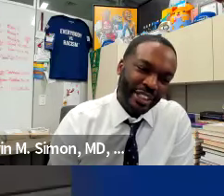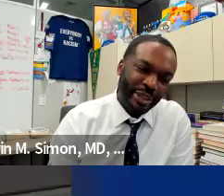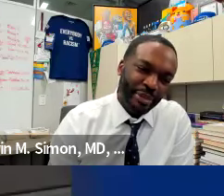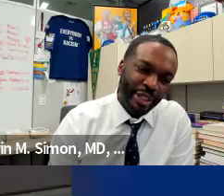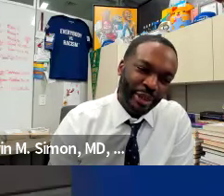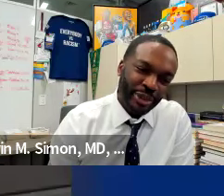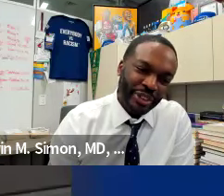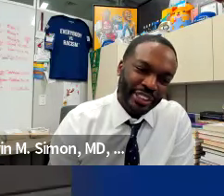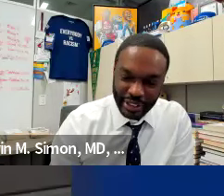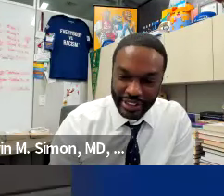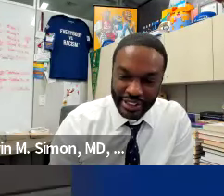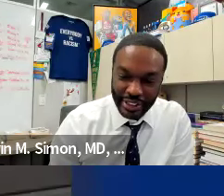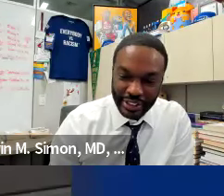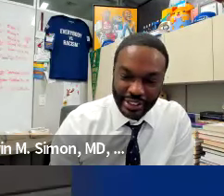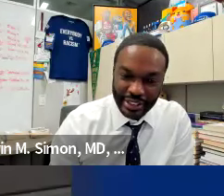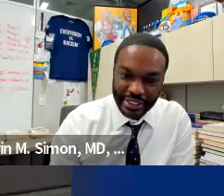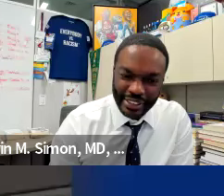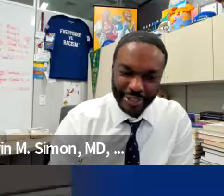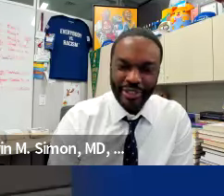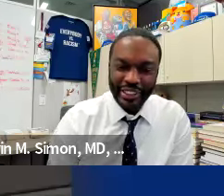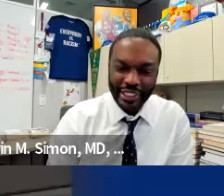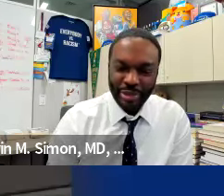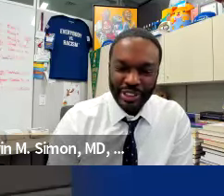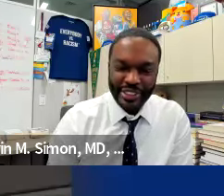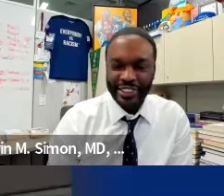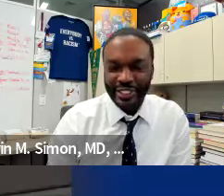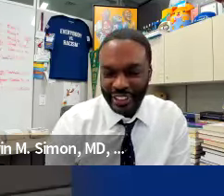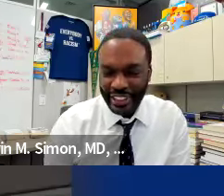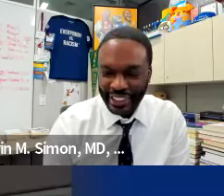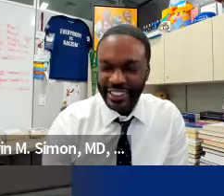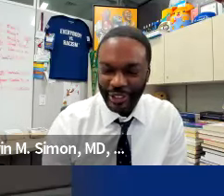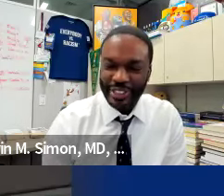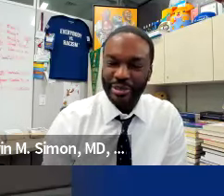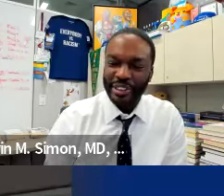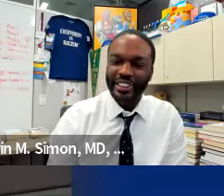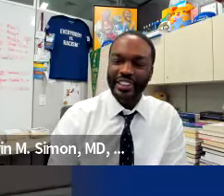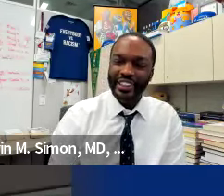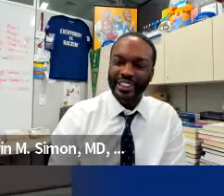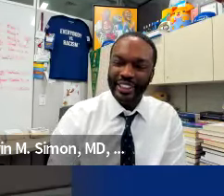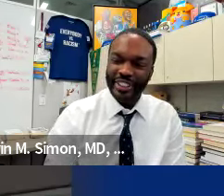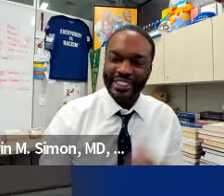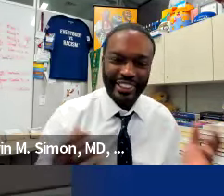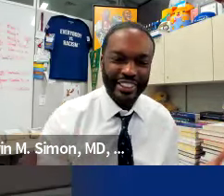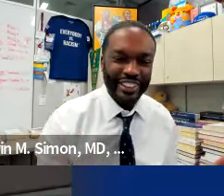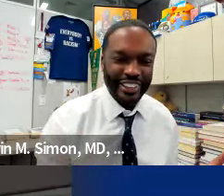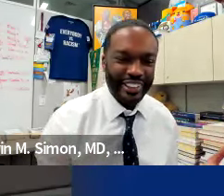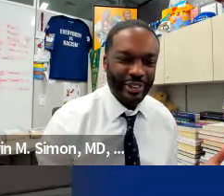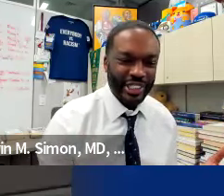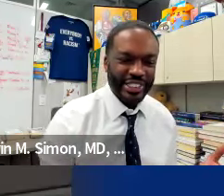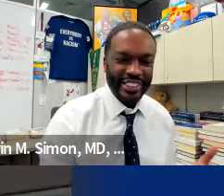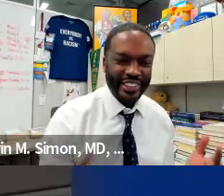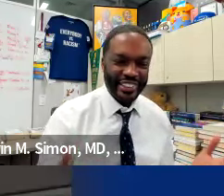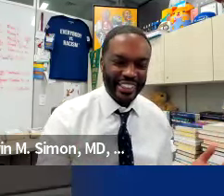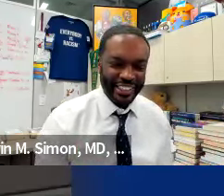All right, so I met Mayor Wu a couple of years ago. She asked me if I could help Boston. She really didn't ask that question, but it makes it a